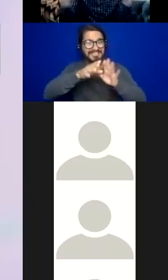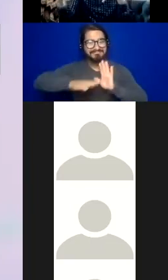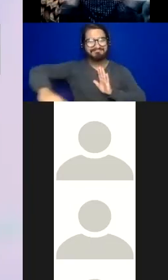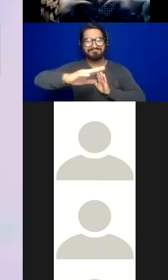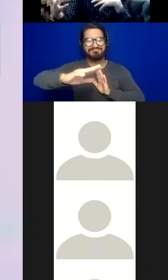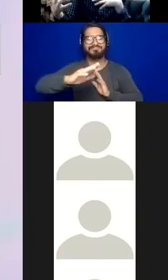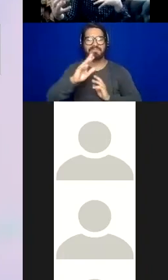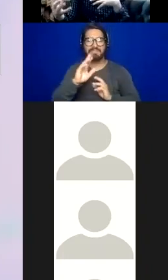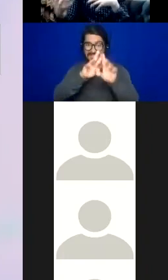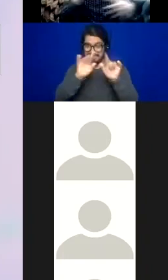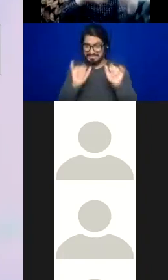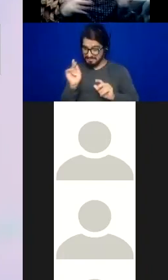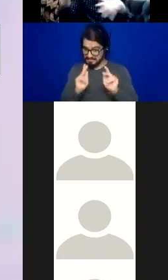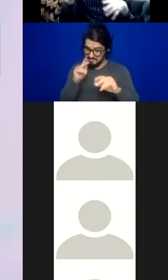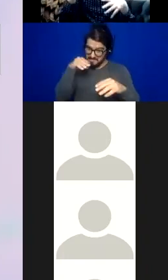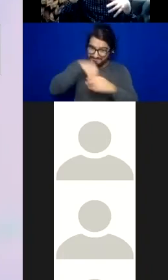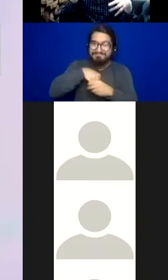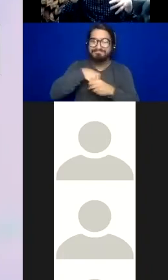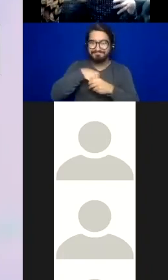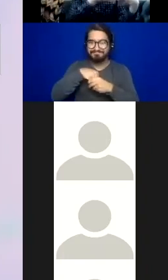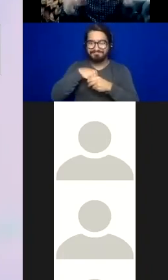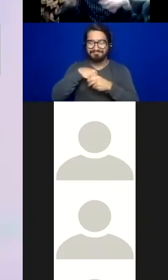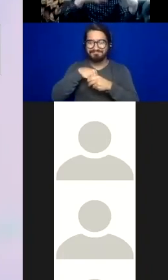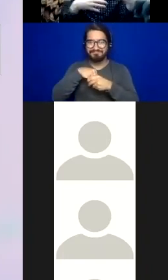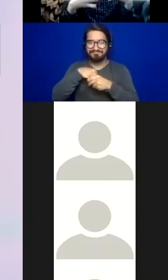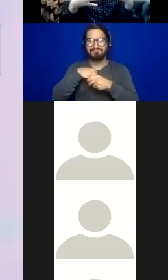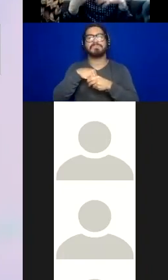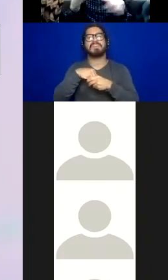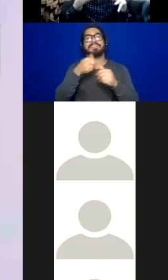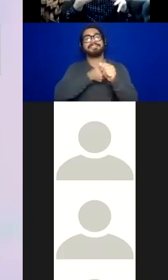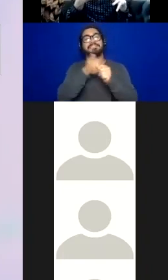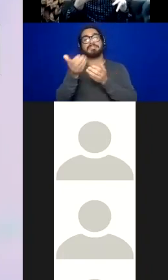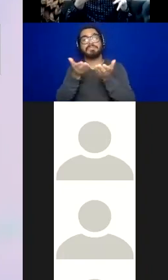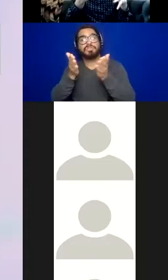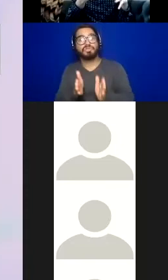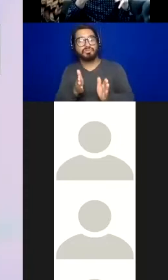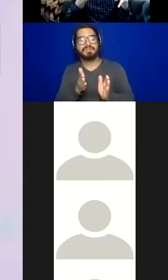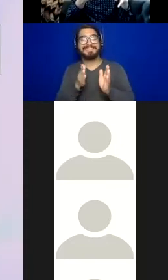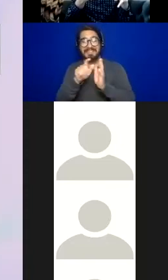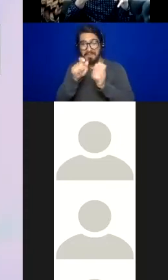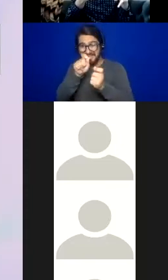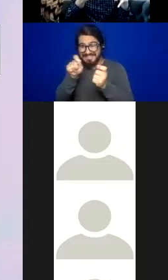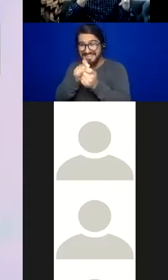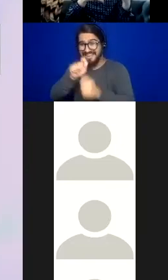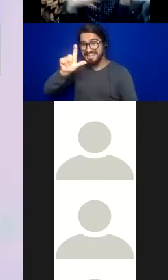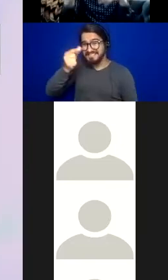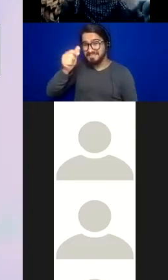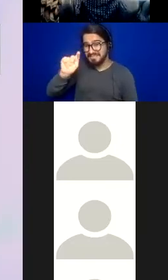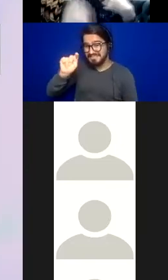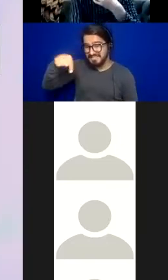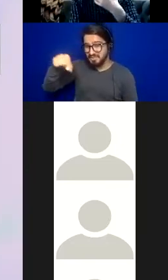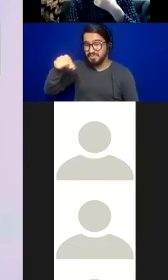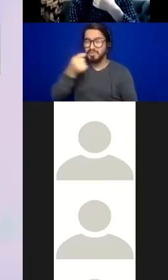folks are engaging with, that survivors, that LGBTQ survivors in particular are, are